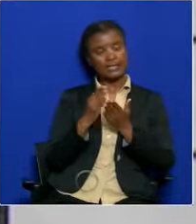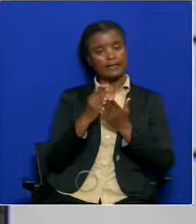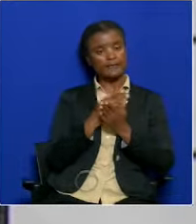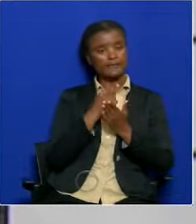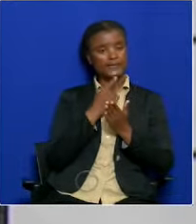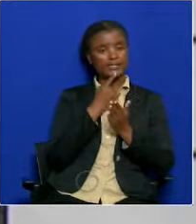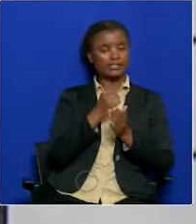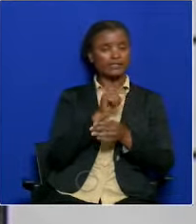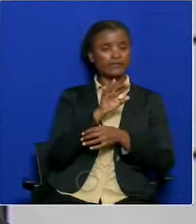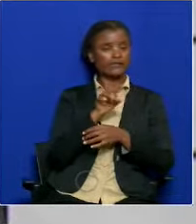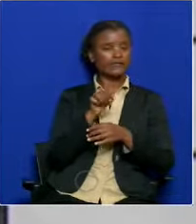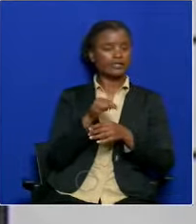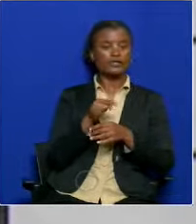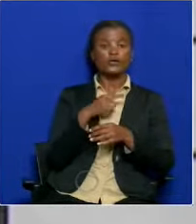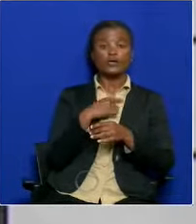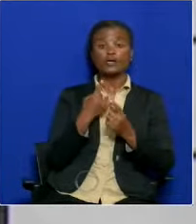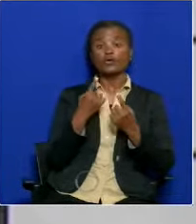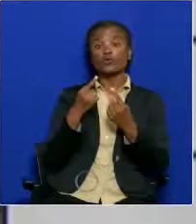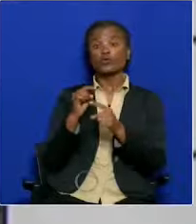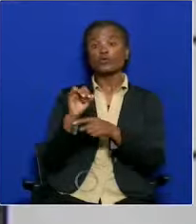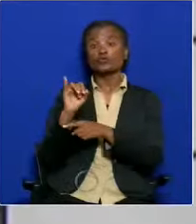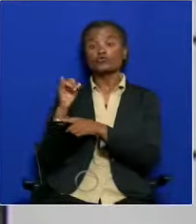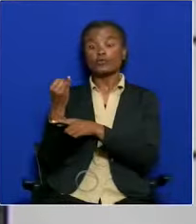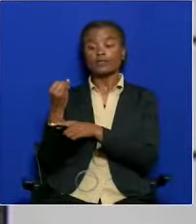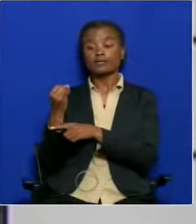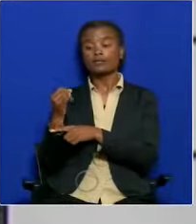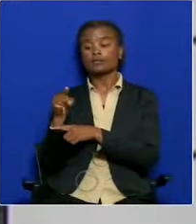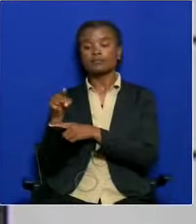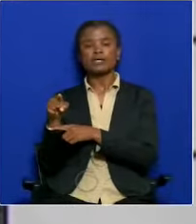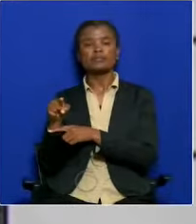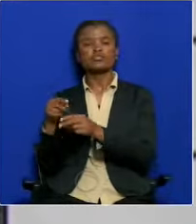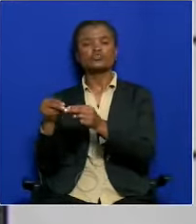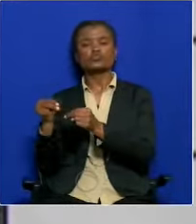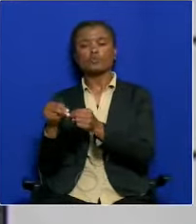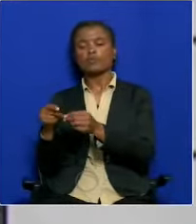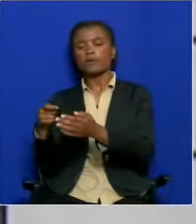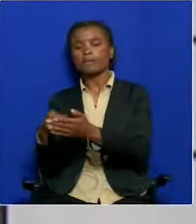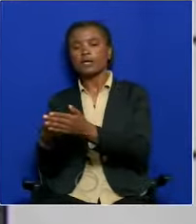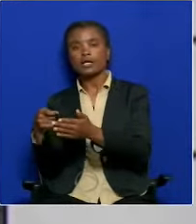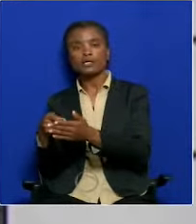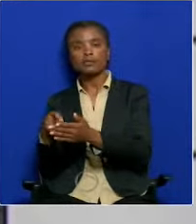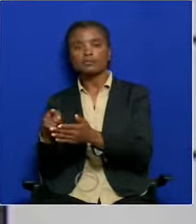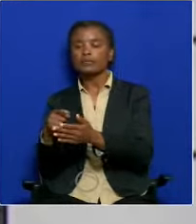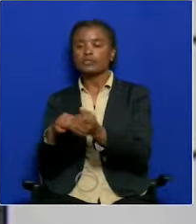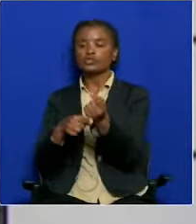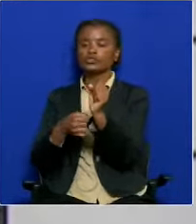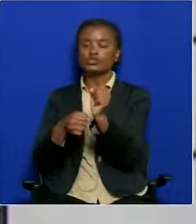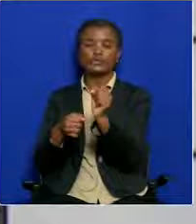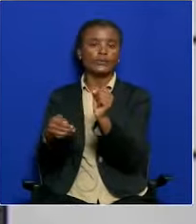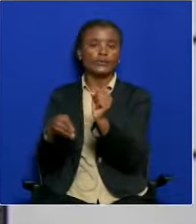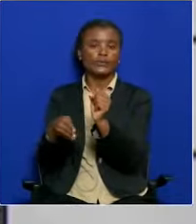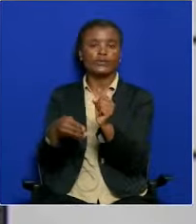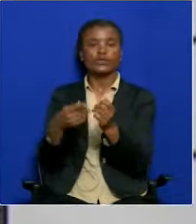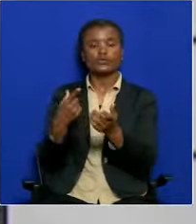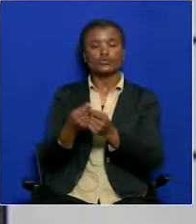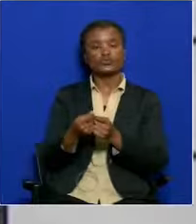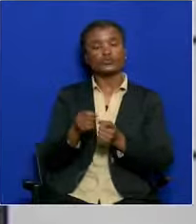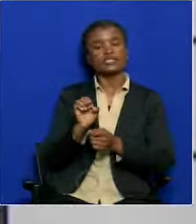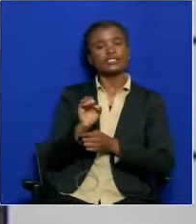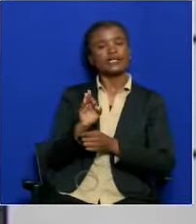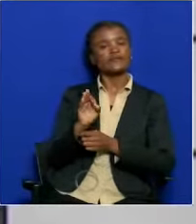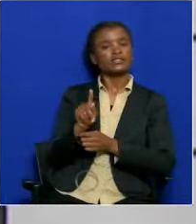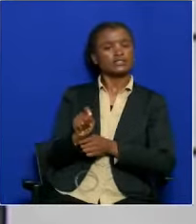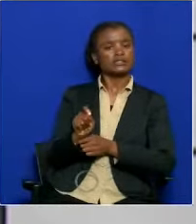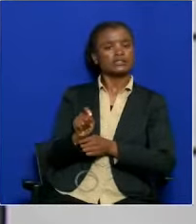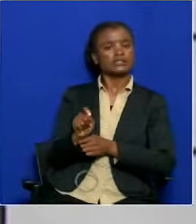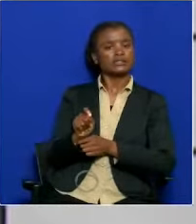in the inner city, you buy to disperse. They don't have the machine. You do the EFT. I was also angry saying you are giving girls